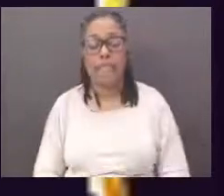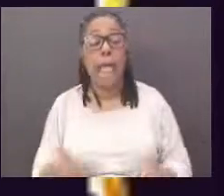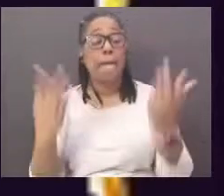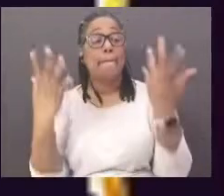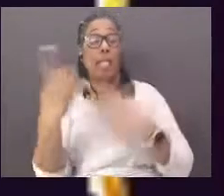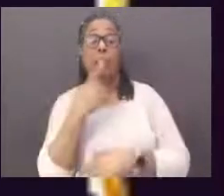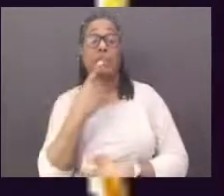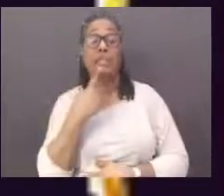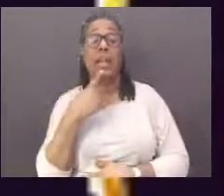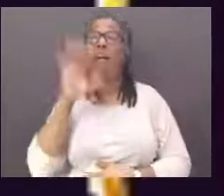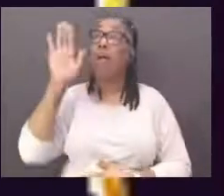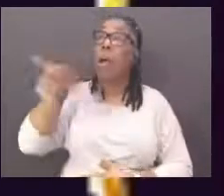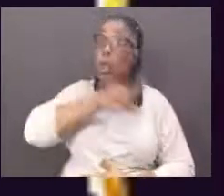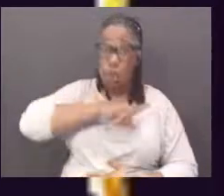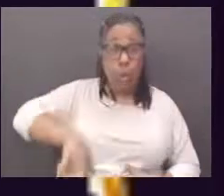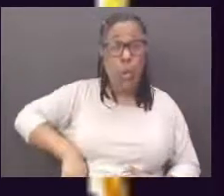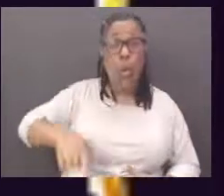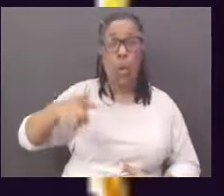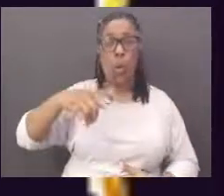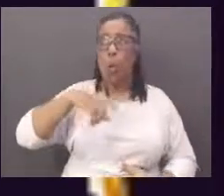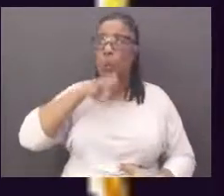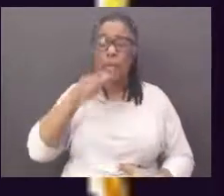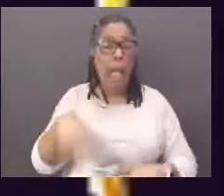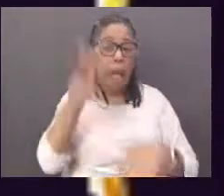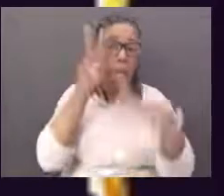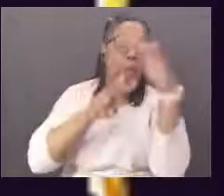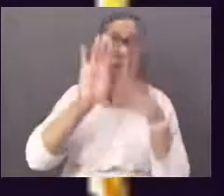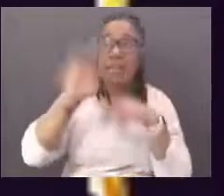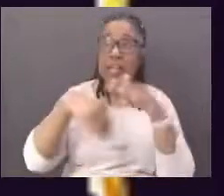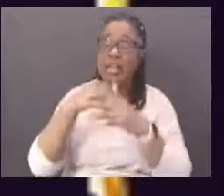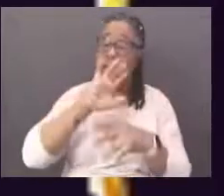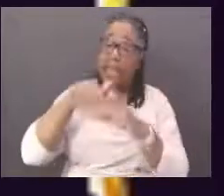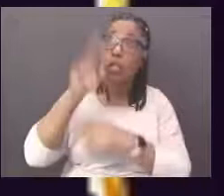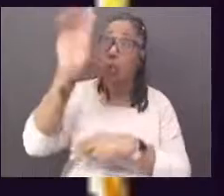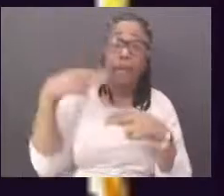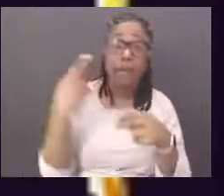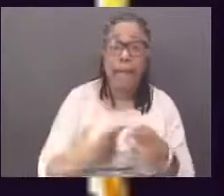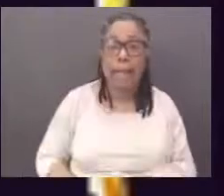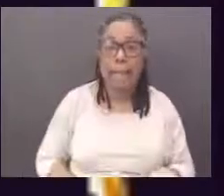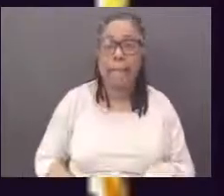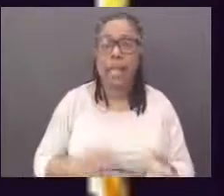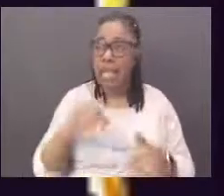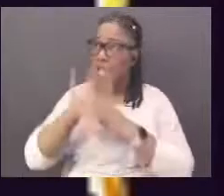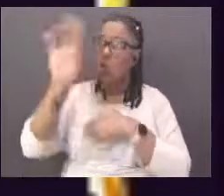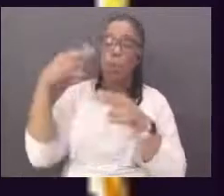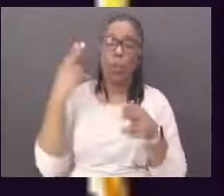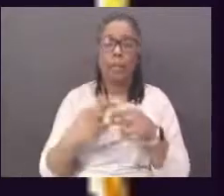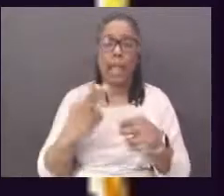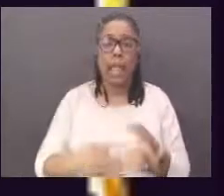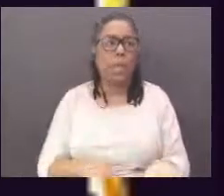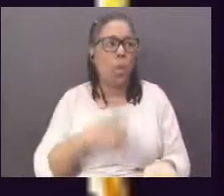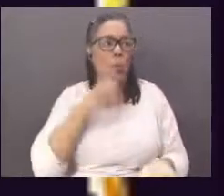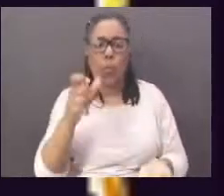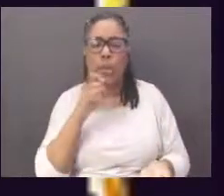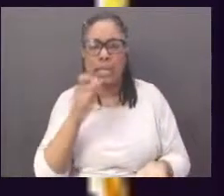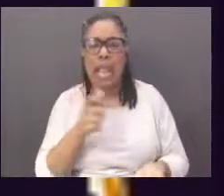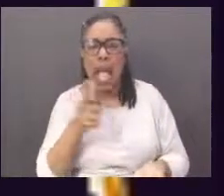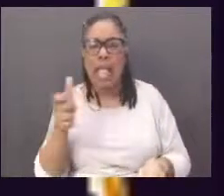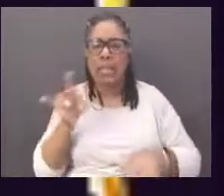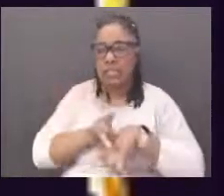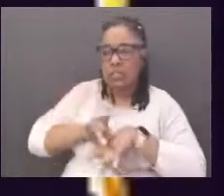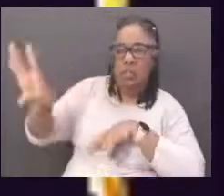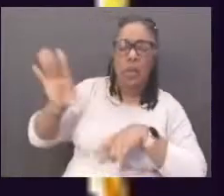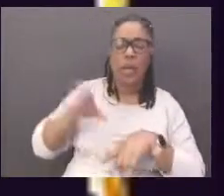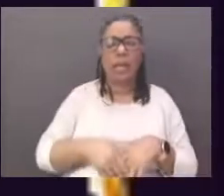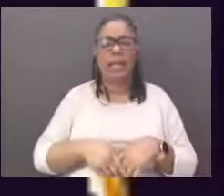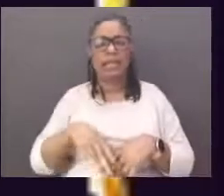Lord, did we not prophesy in your name? And in your name, did we not drive out demons and perform